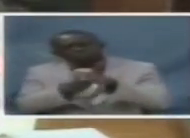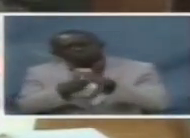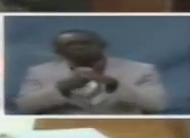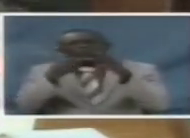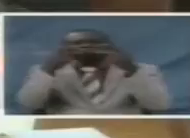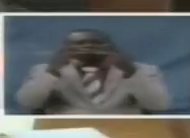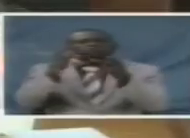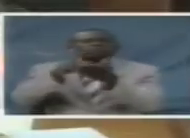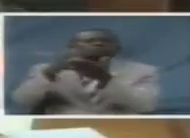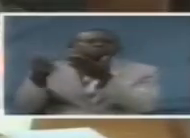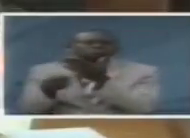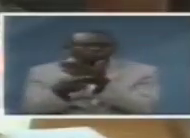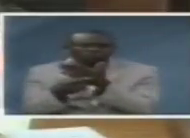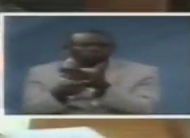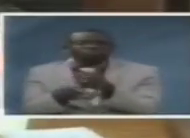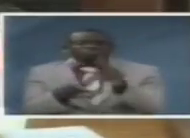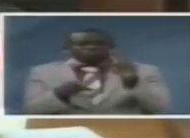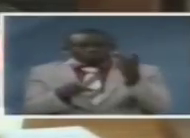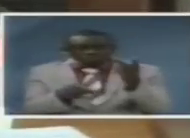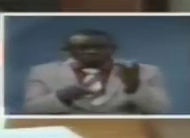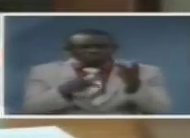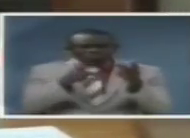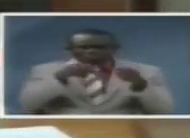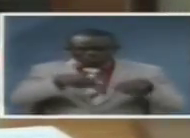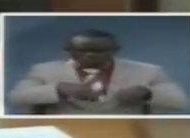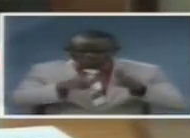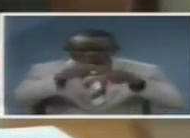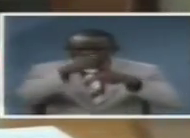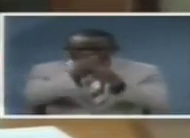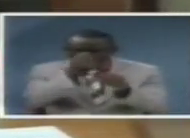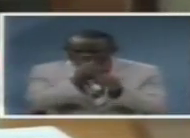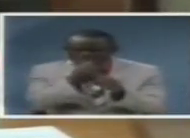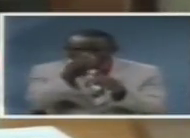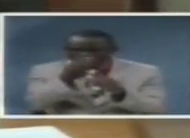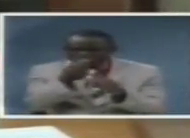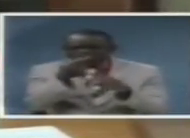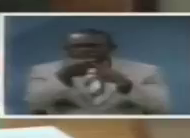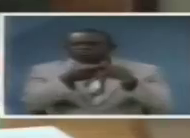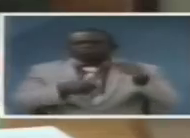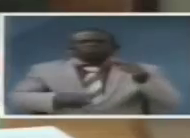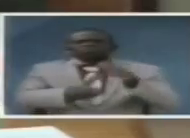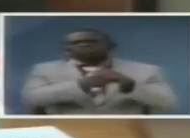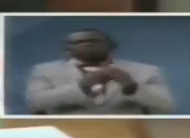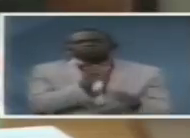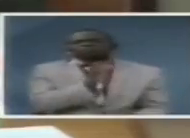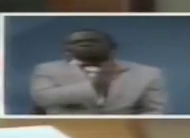whereas phase two will be financed by the private sector.